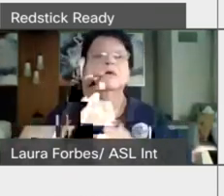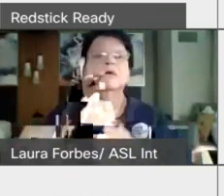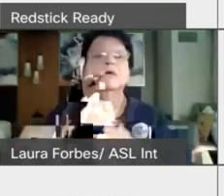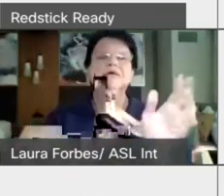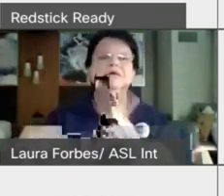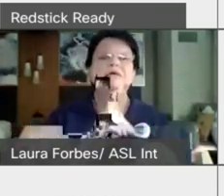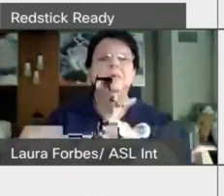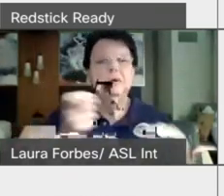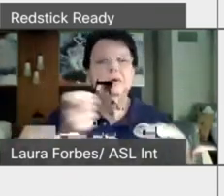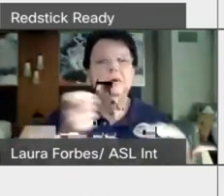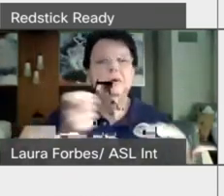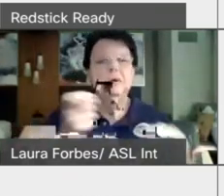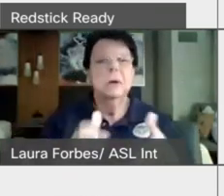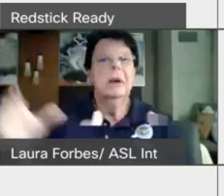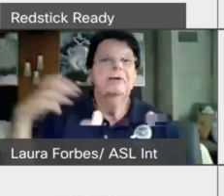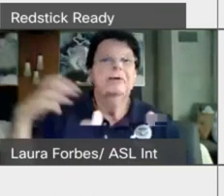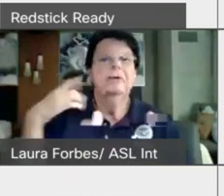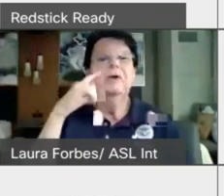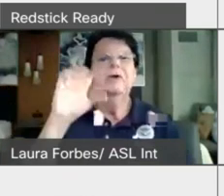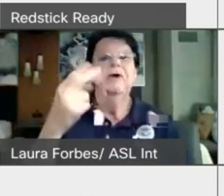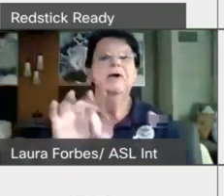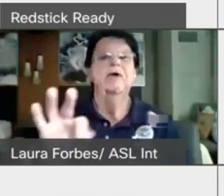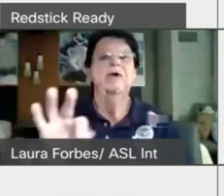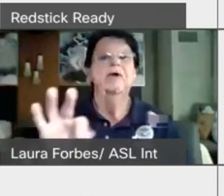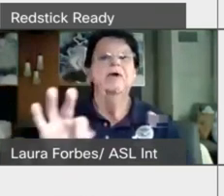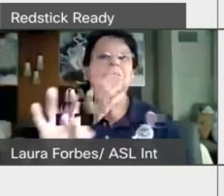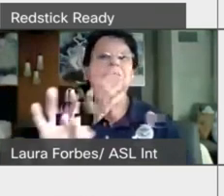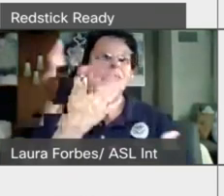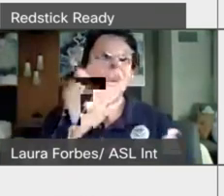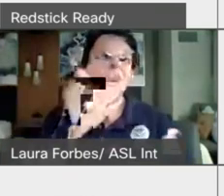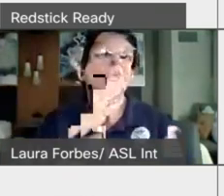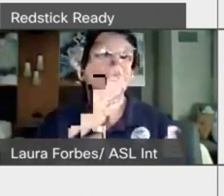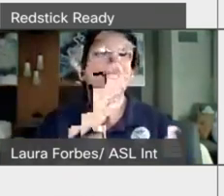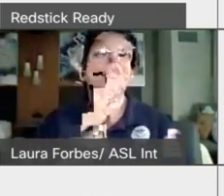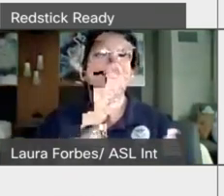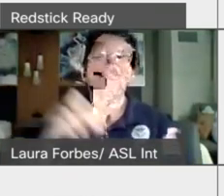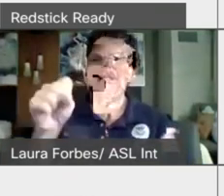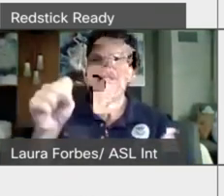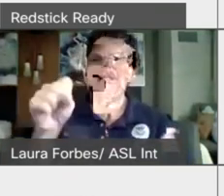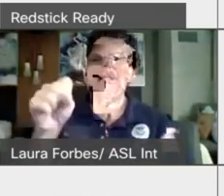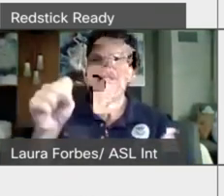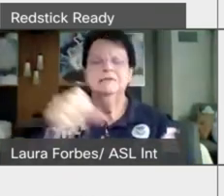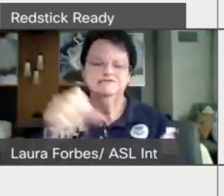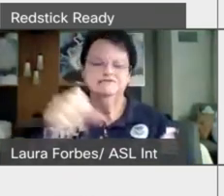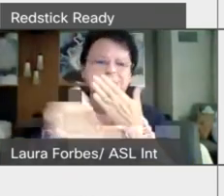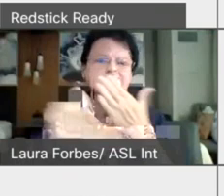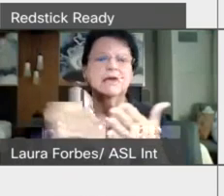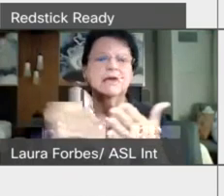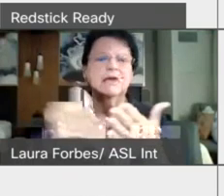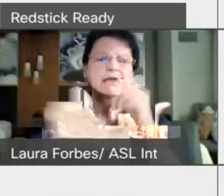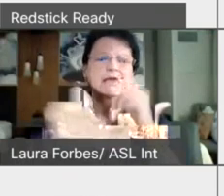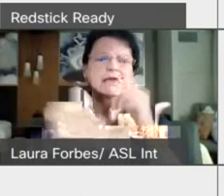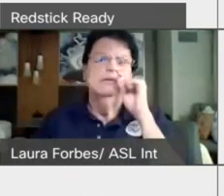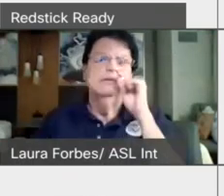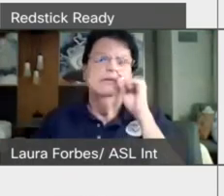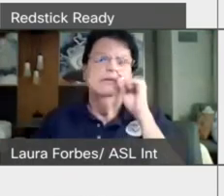staff. Casey. Thank you, Clay. Can you hear me? Yes, sir. All right. Thank you. And thank